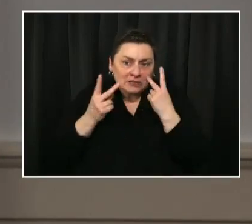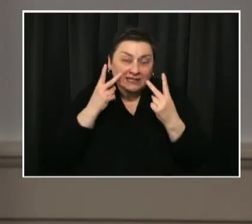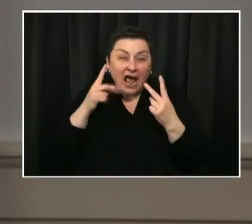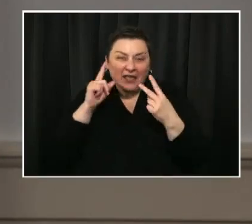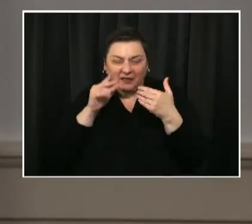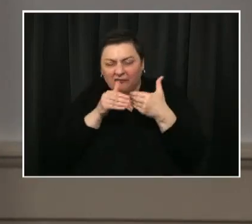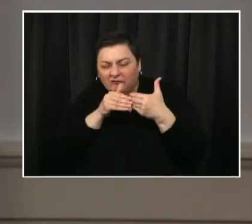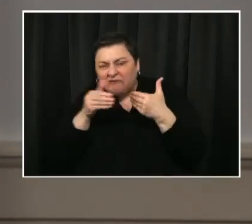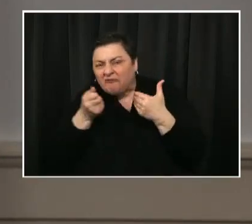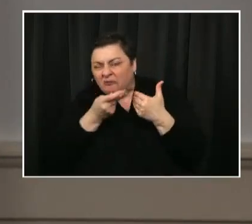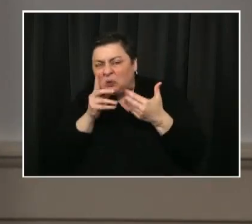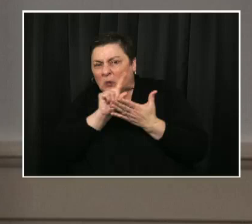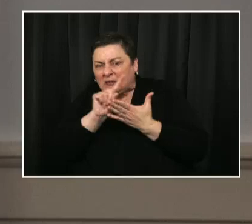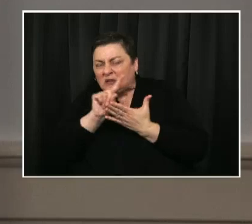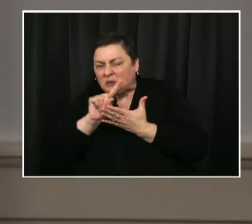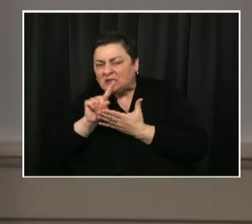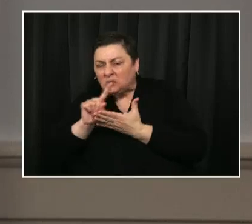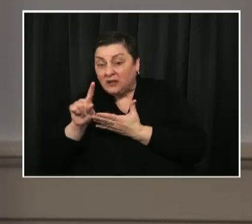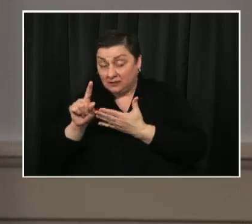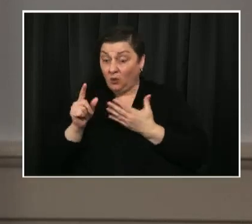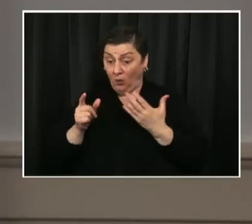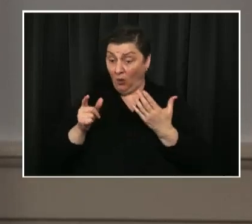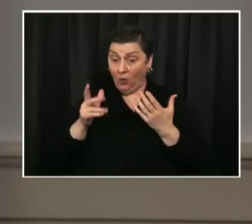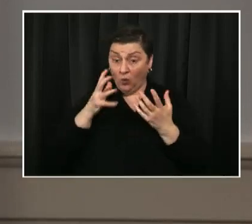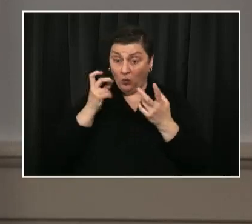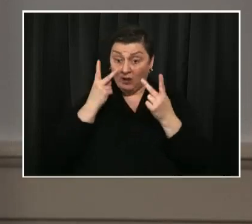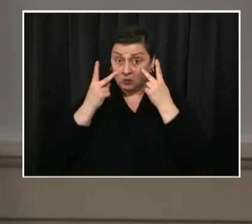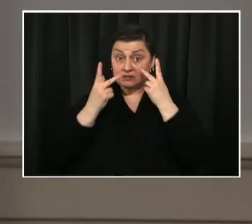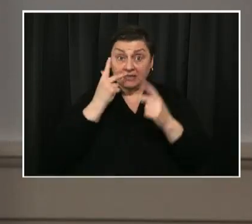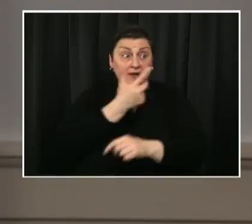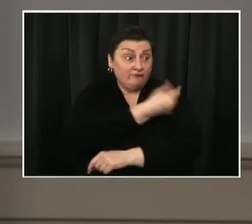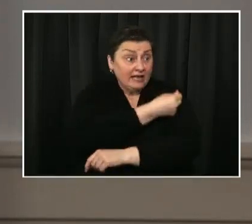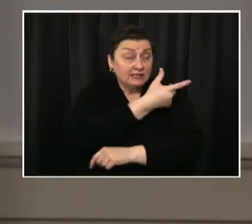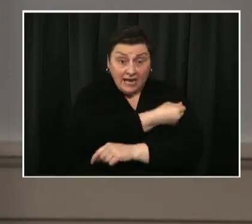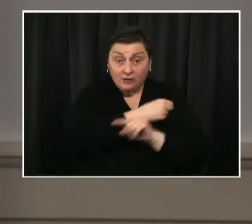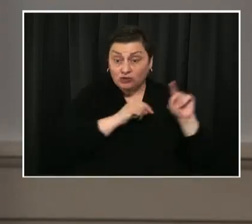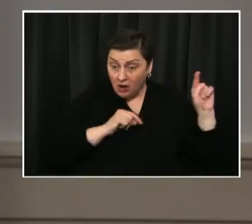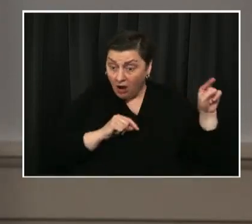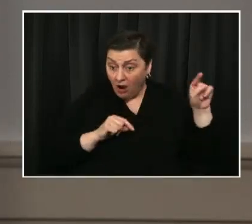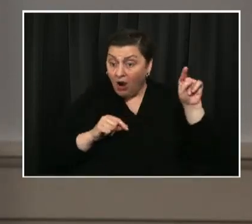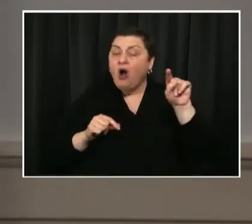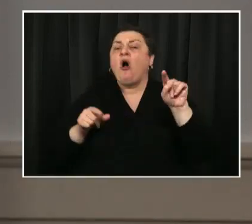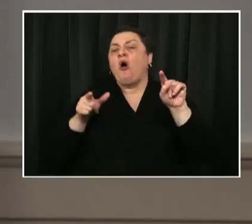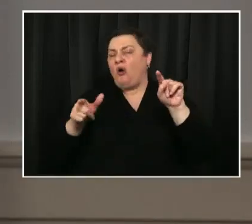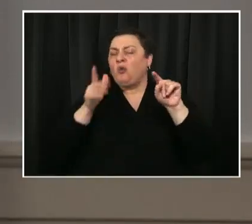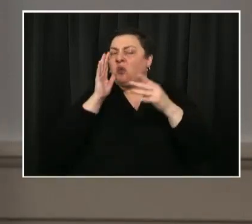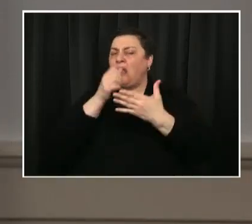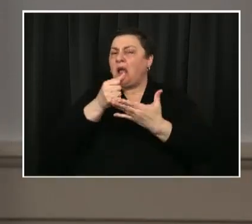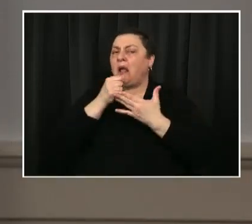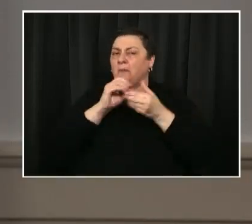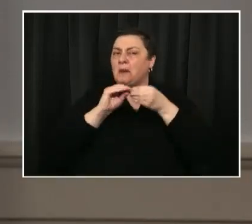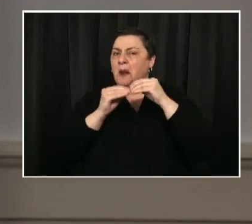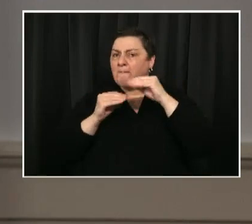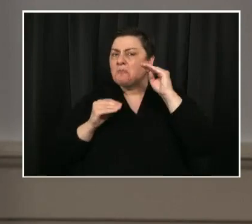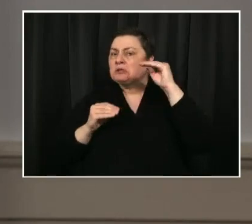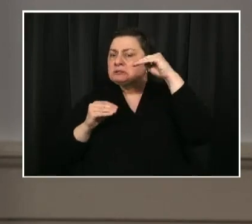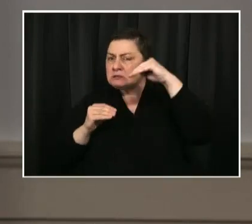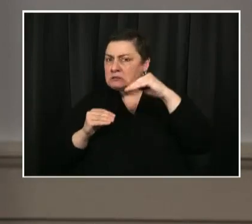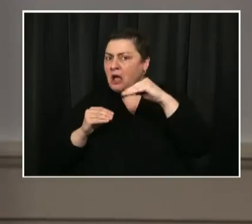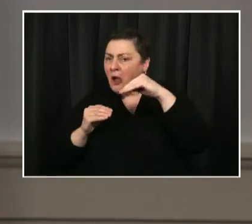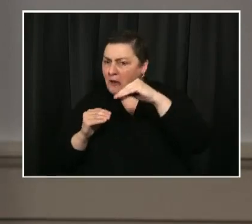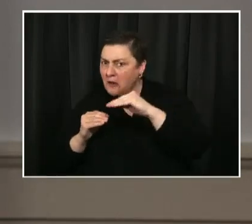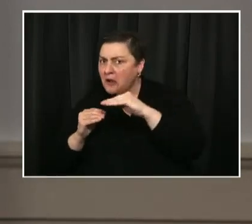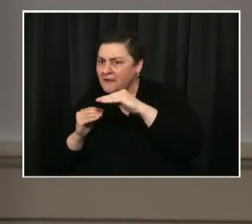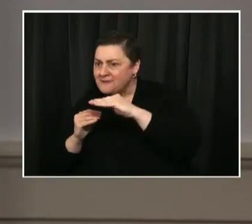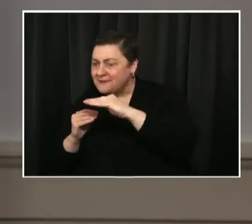weeks, again, we'll continue to see the benefits of vaccination come in, which I think will be really important.